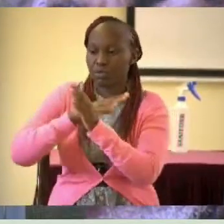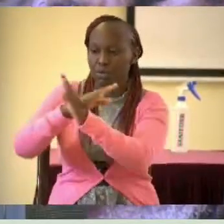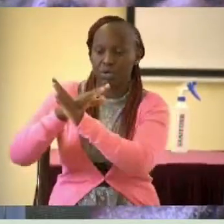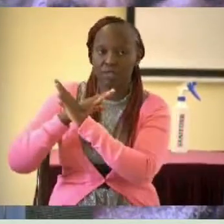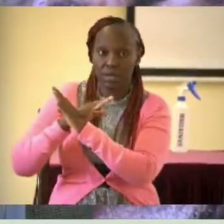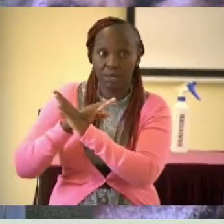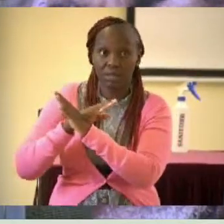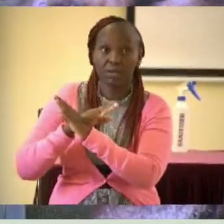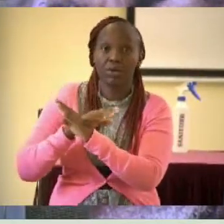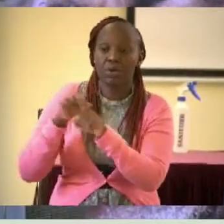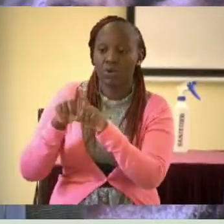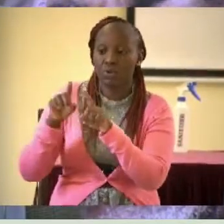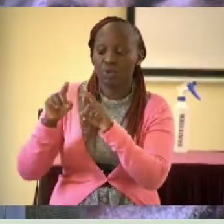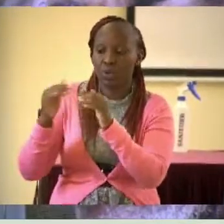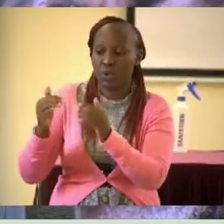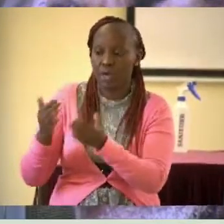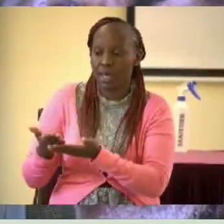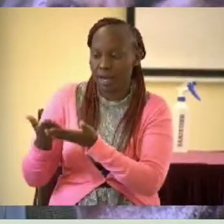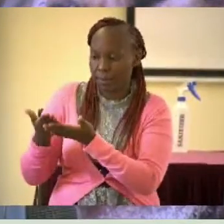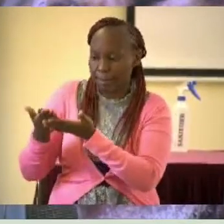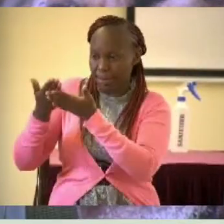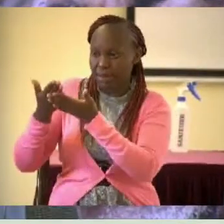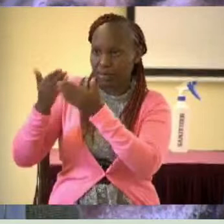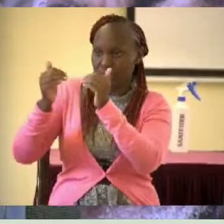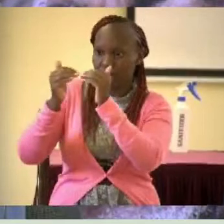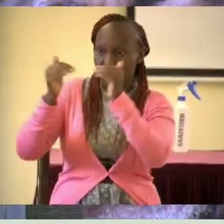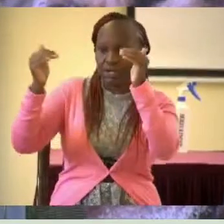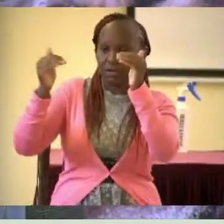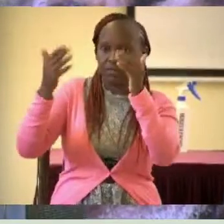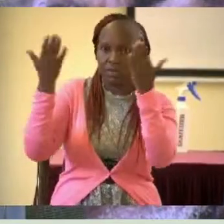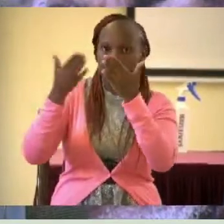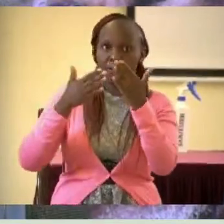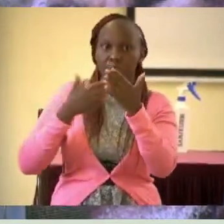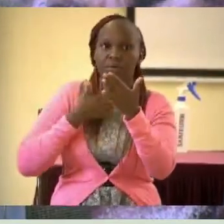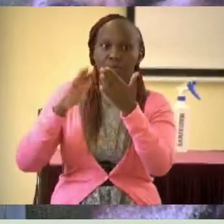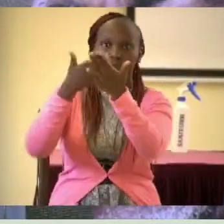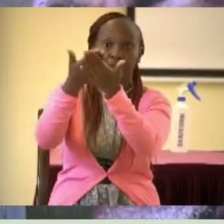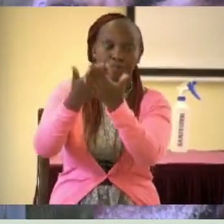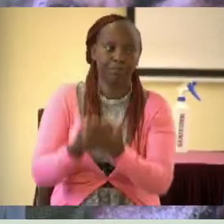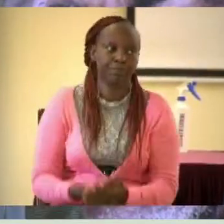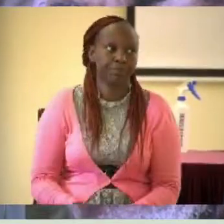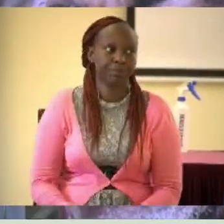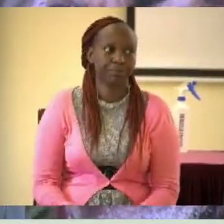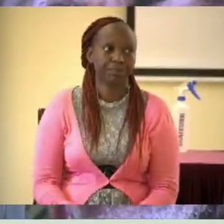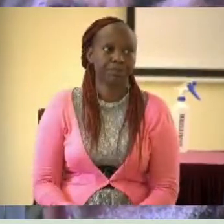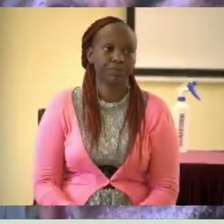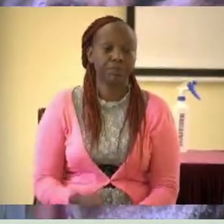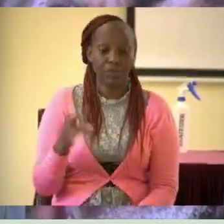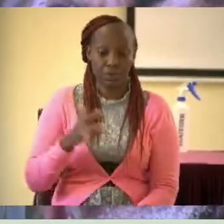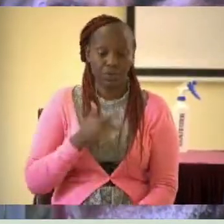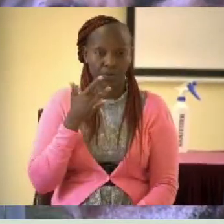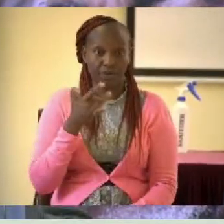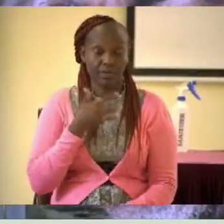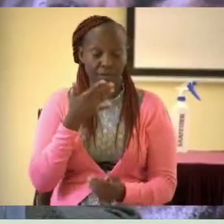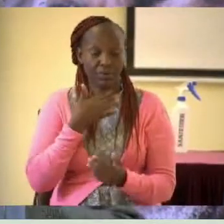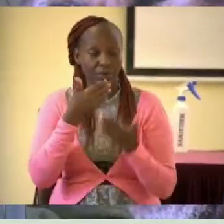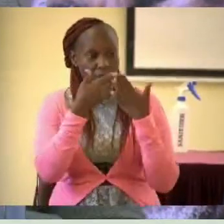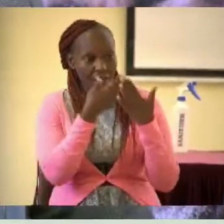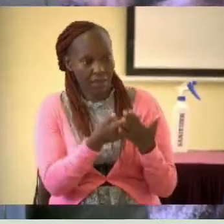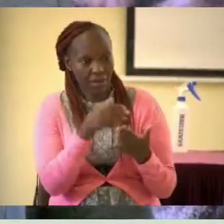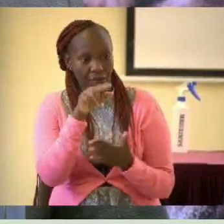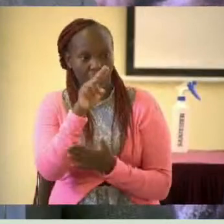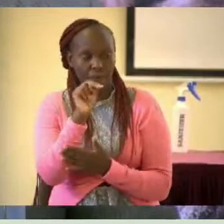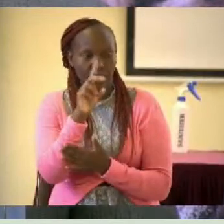walk you to the level where you need to reach. And so we really thank